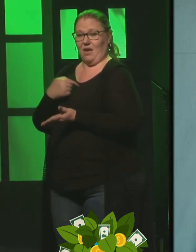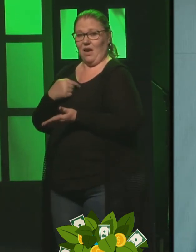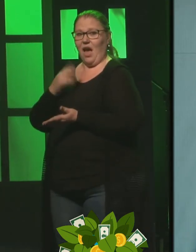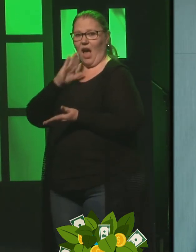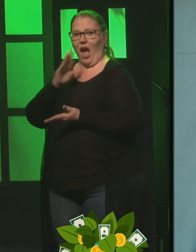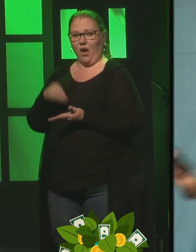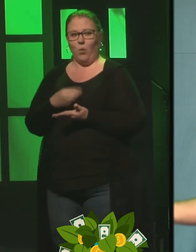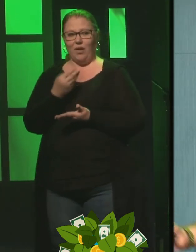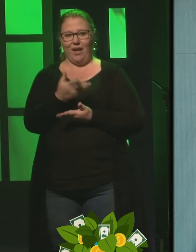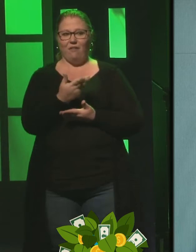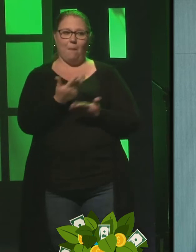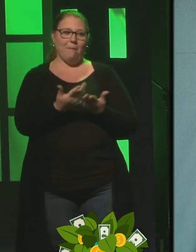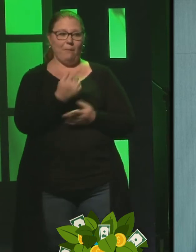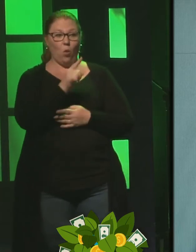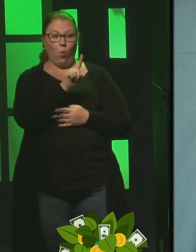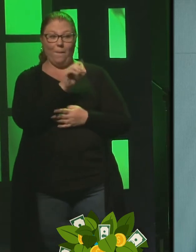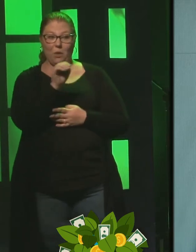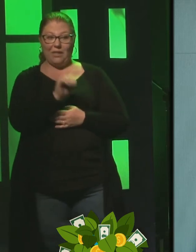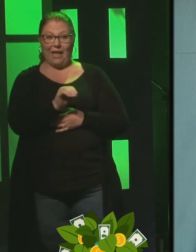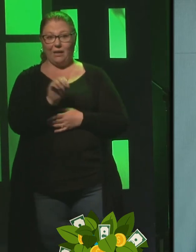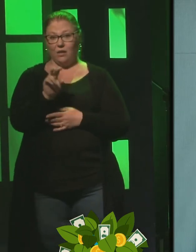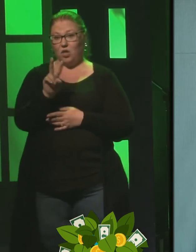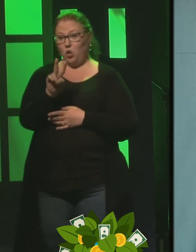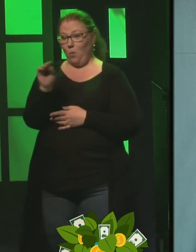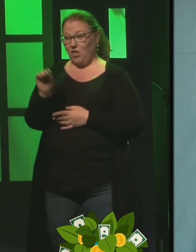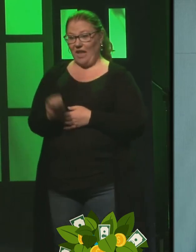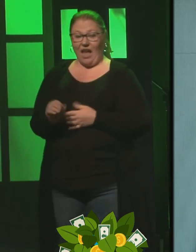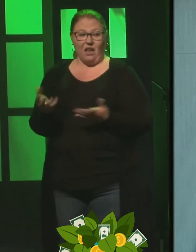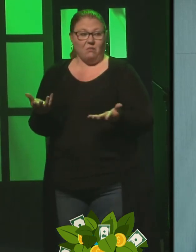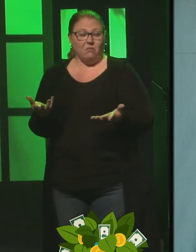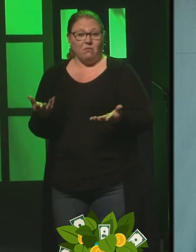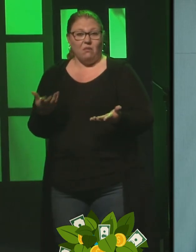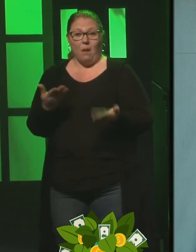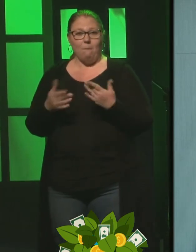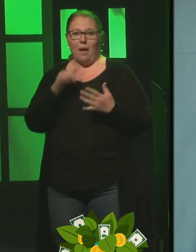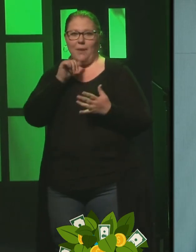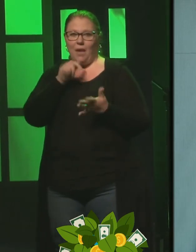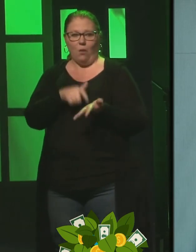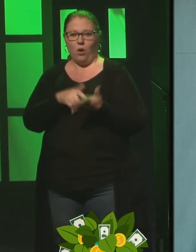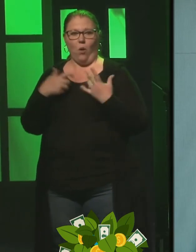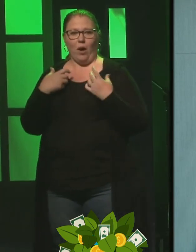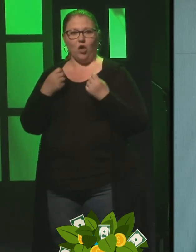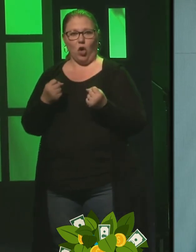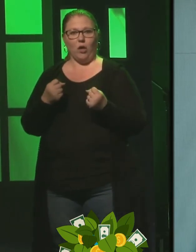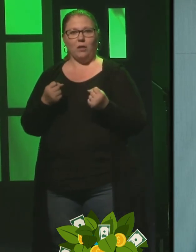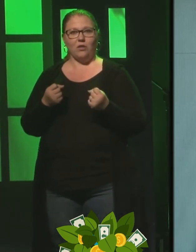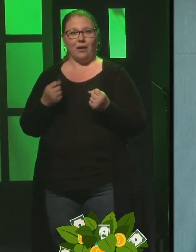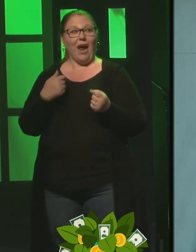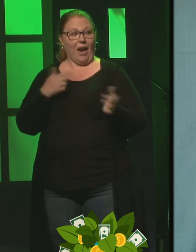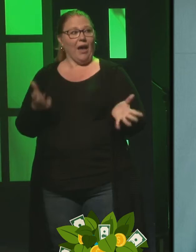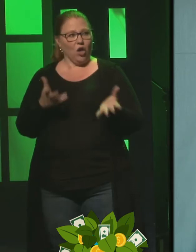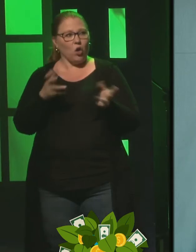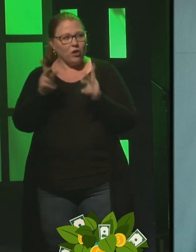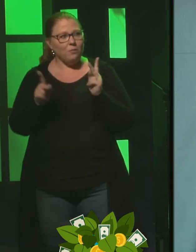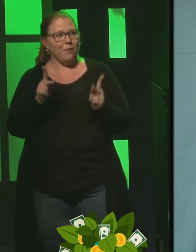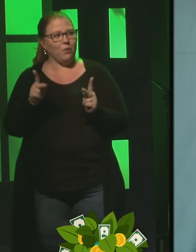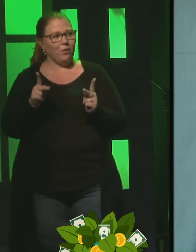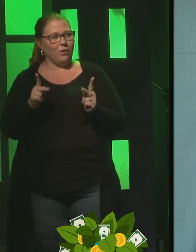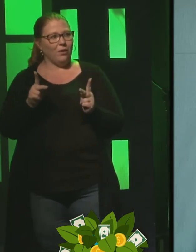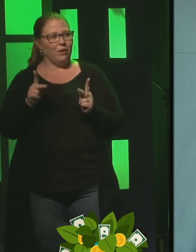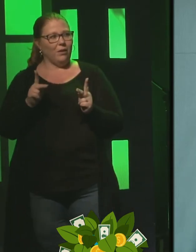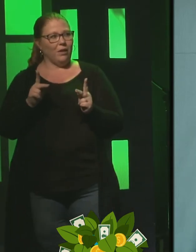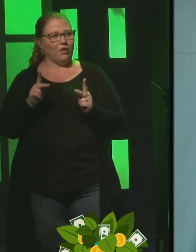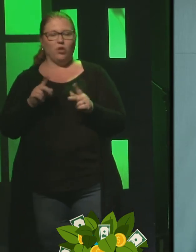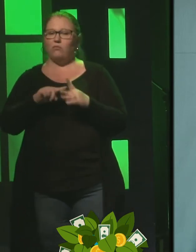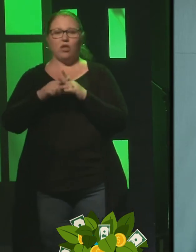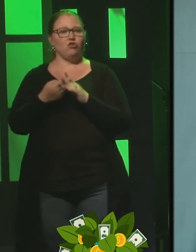1%, might be 2%. It might not take any courage off for you to jump right to, and I always do encourage people this, just go right to the